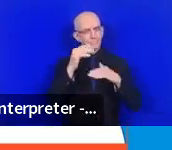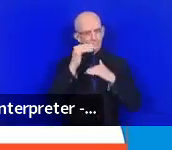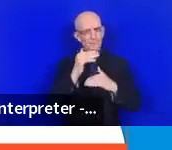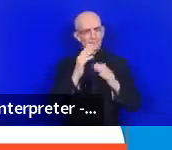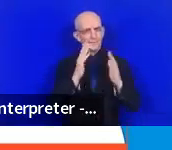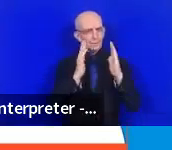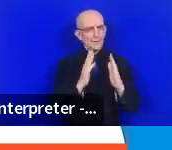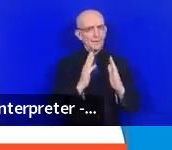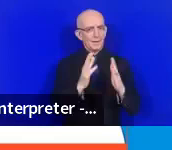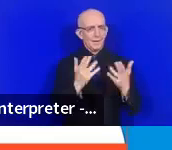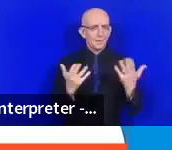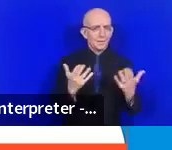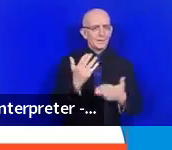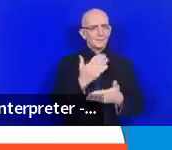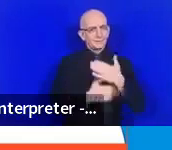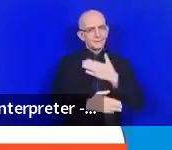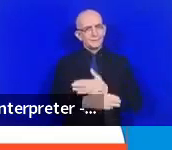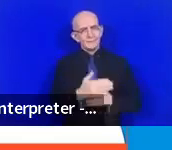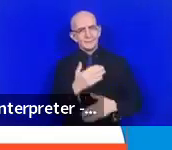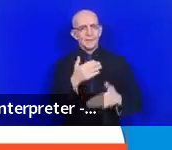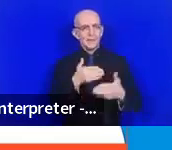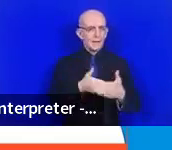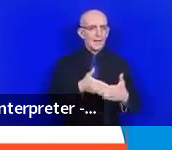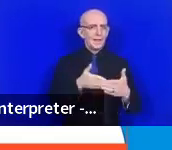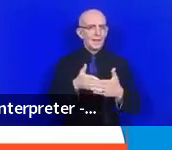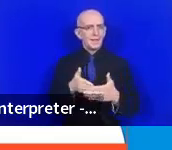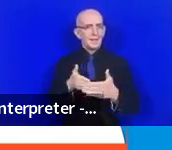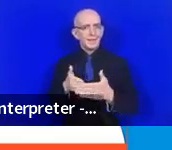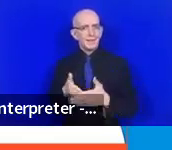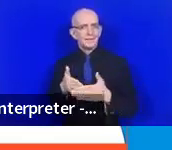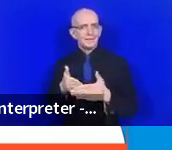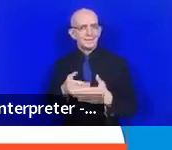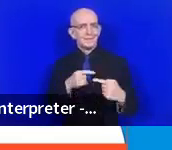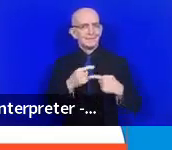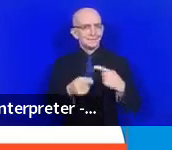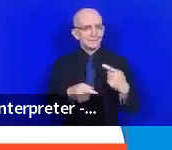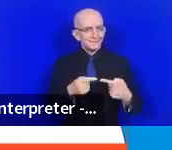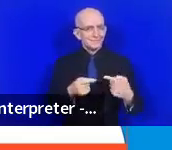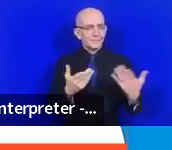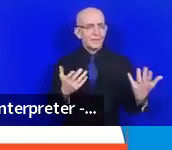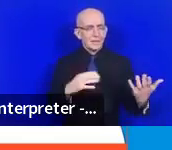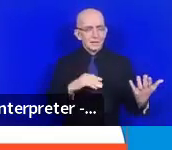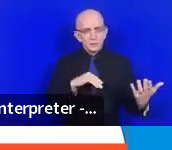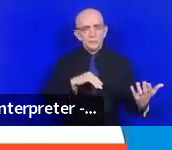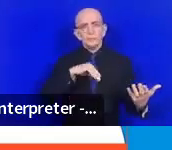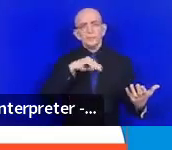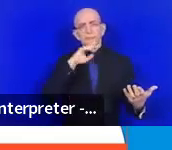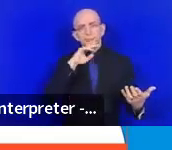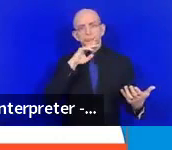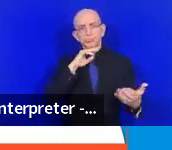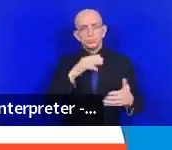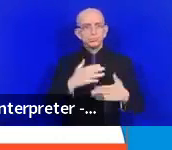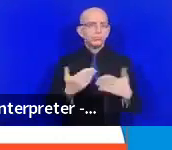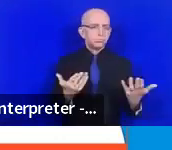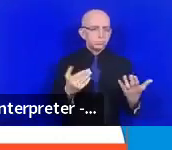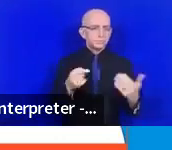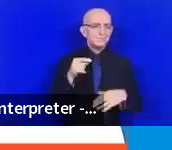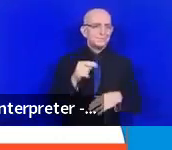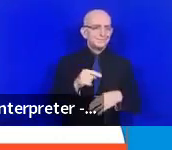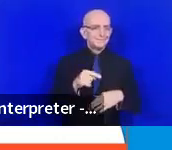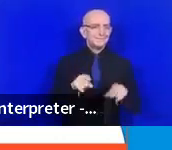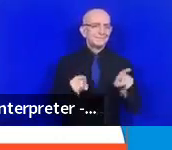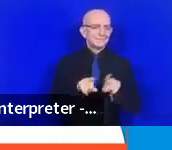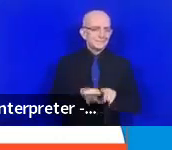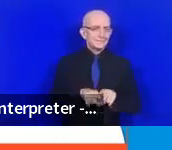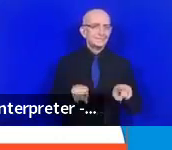challenges, instead of them to be bothered with the substantive issues, to be part of the discussion within the